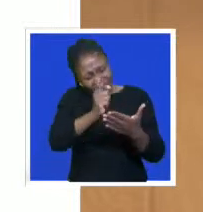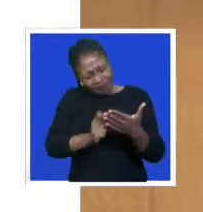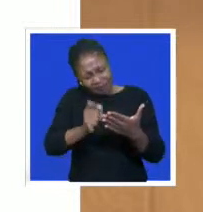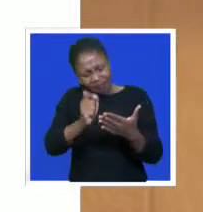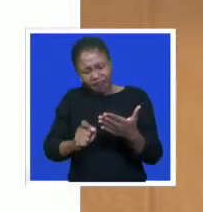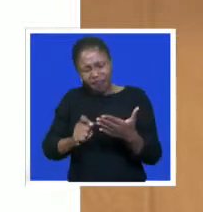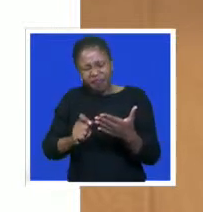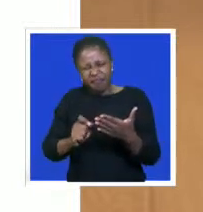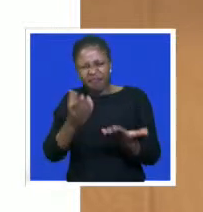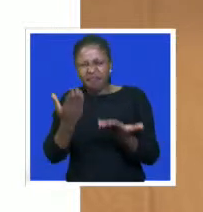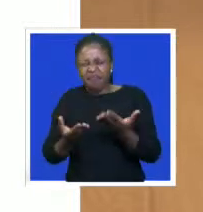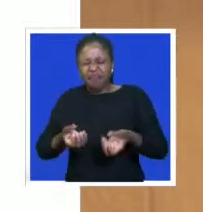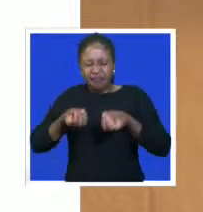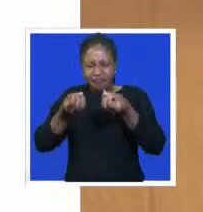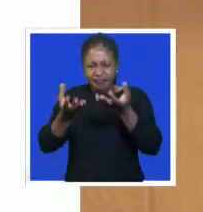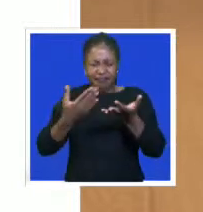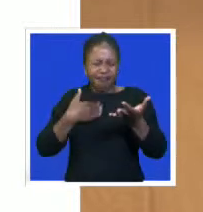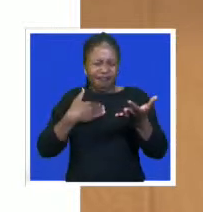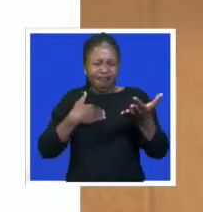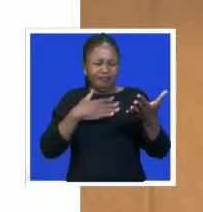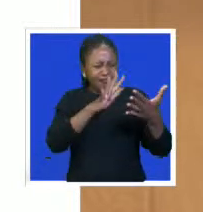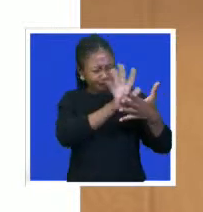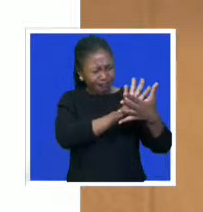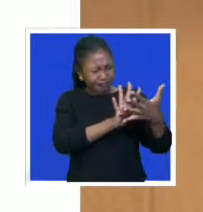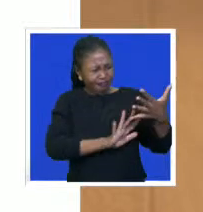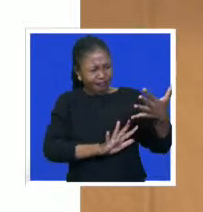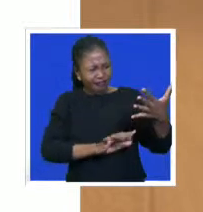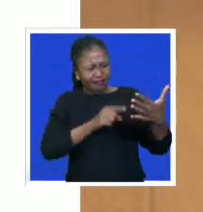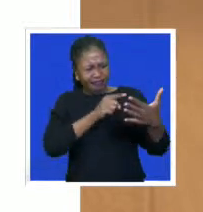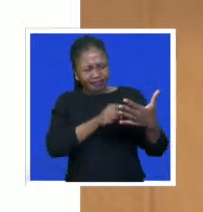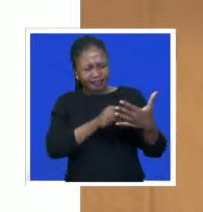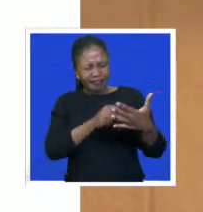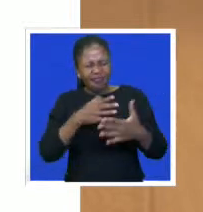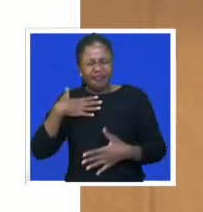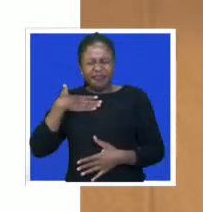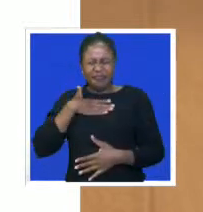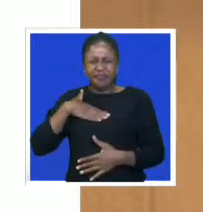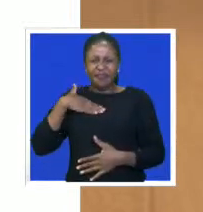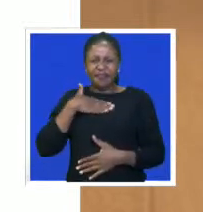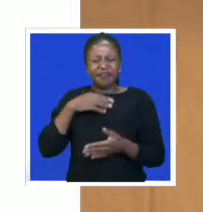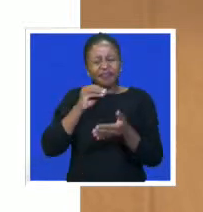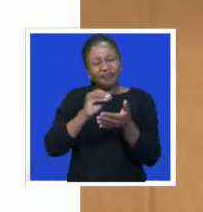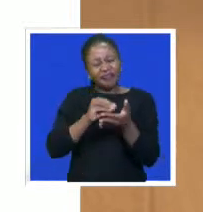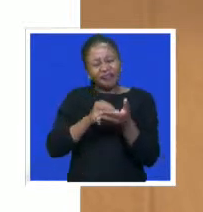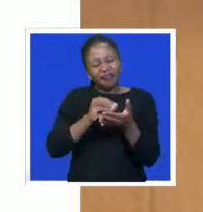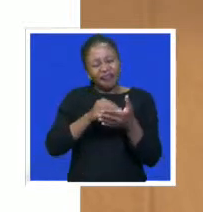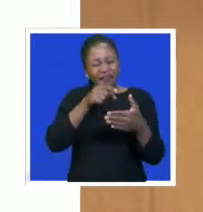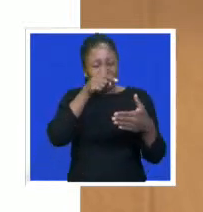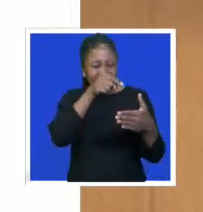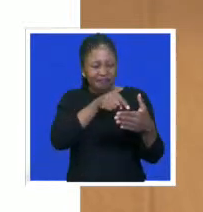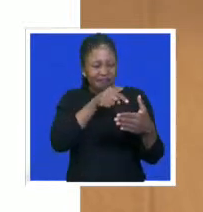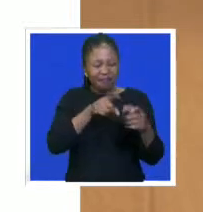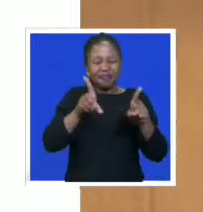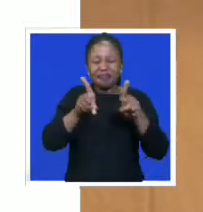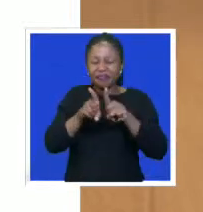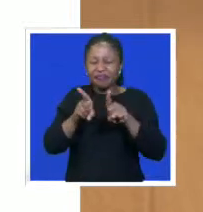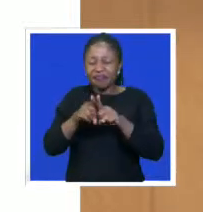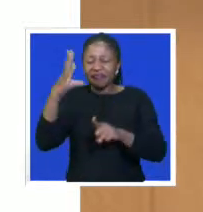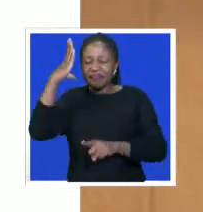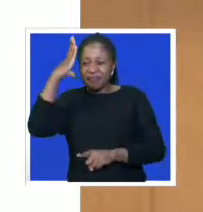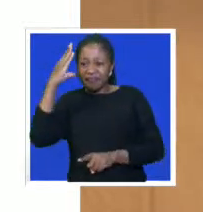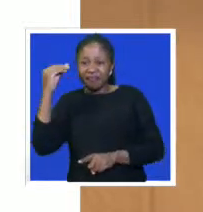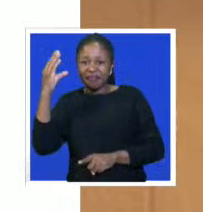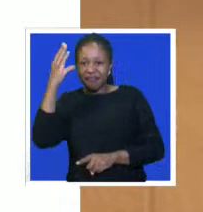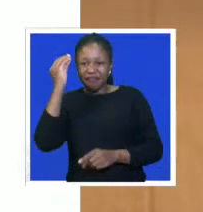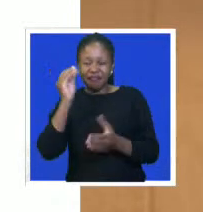a particular feeling or experience in that particular text. What kind of experience can it be? It